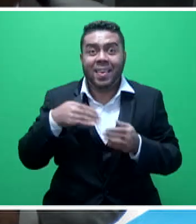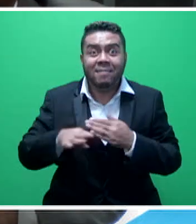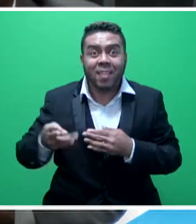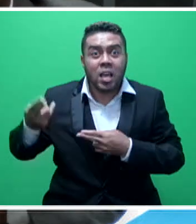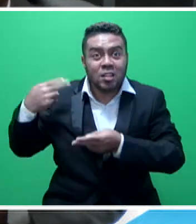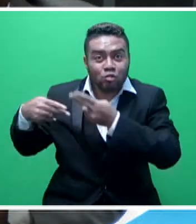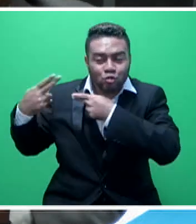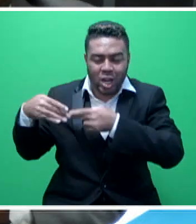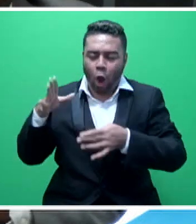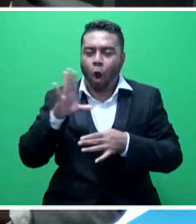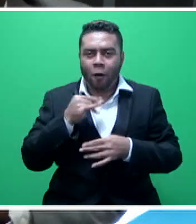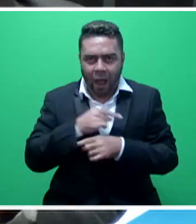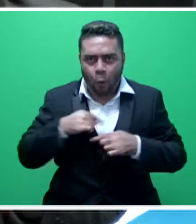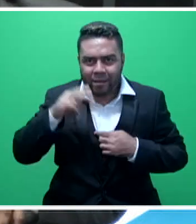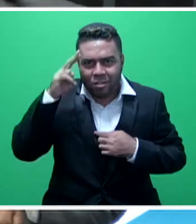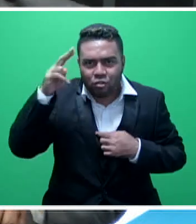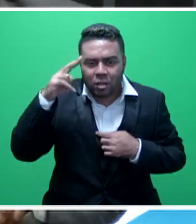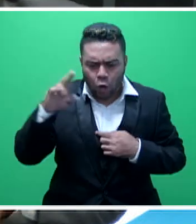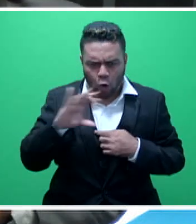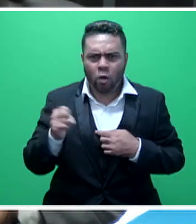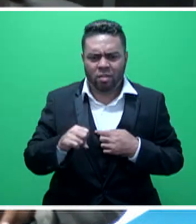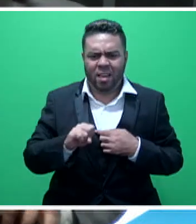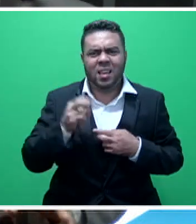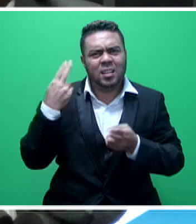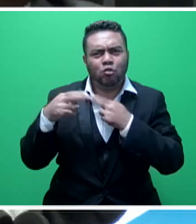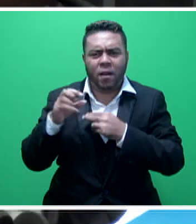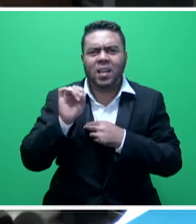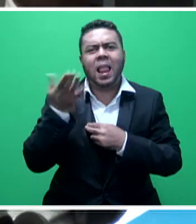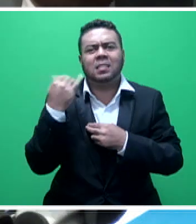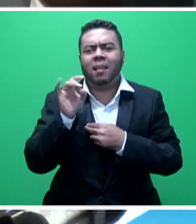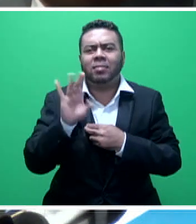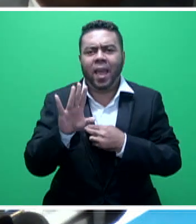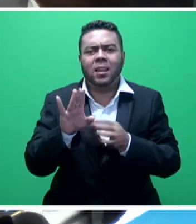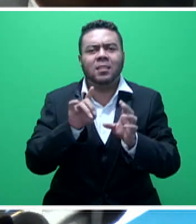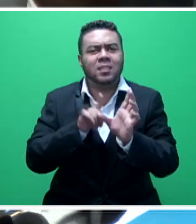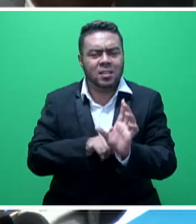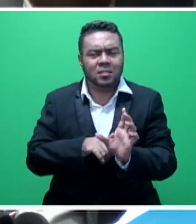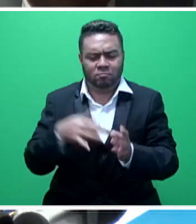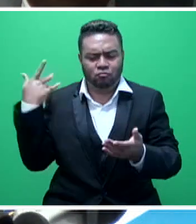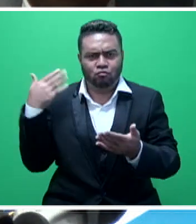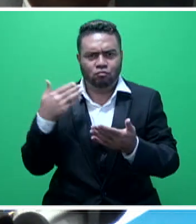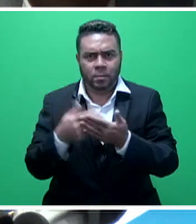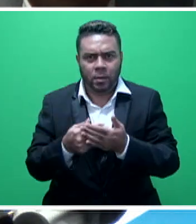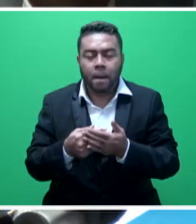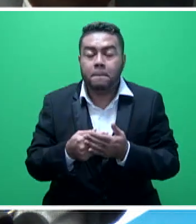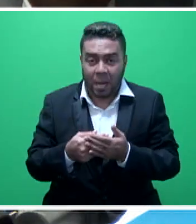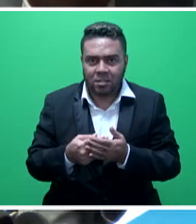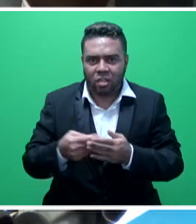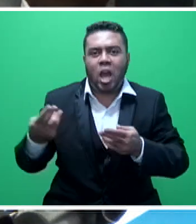nation. Not only the history of the last 10 years, or since independence, but the history of our